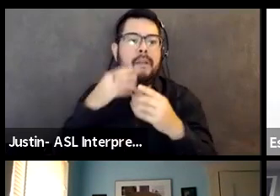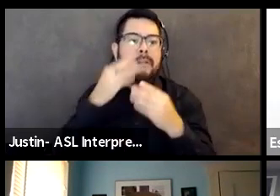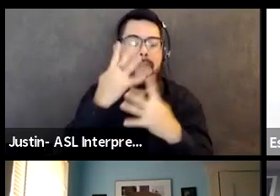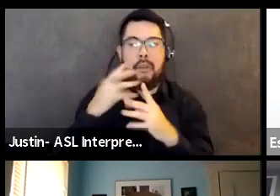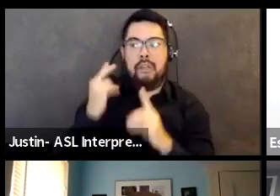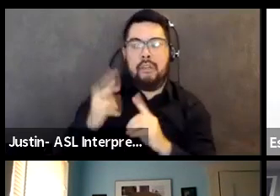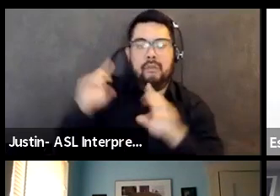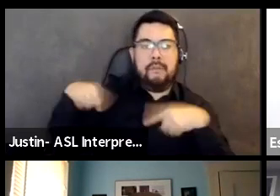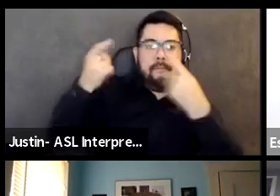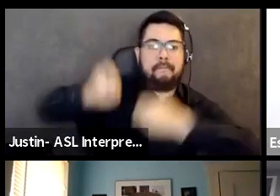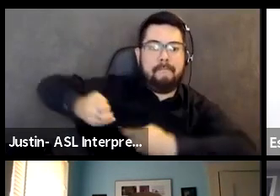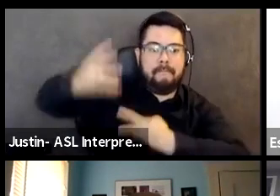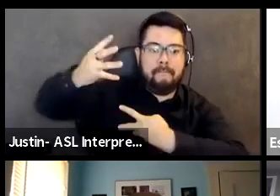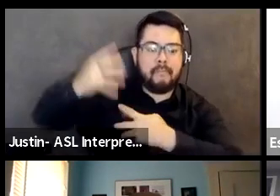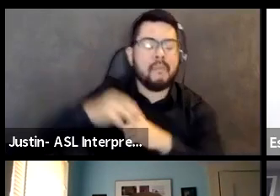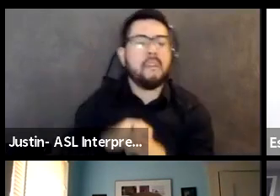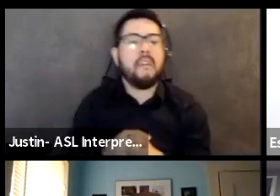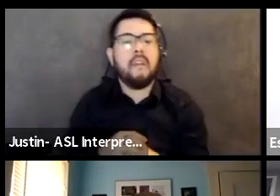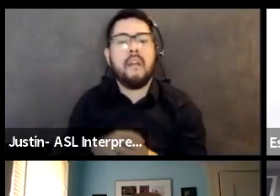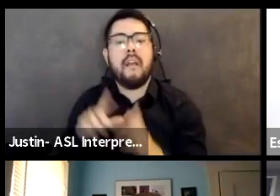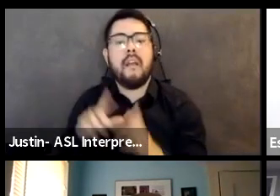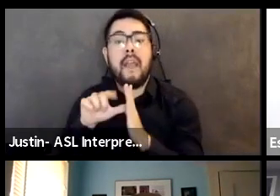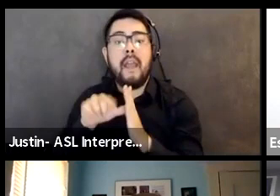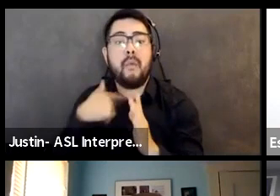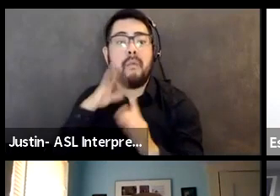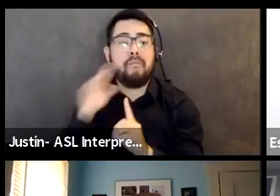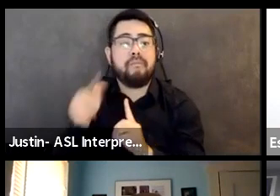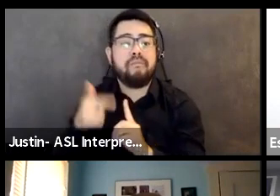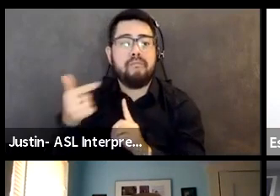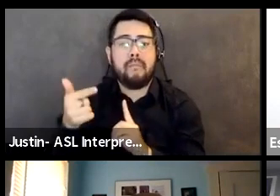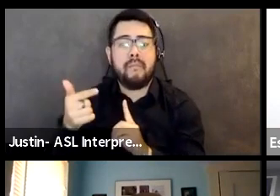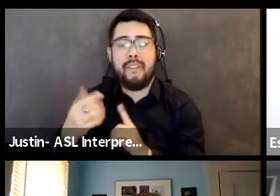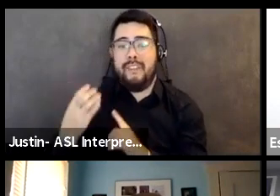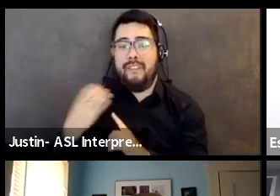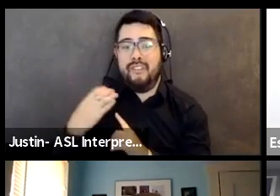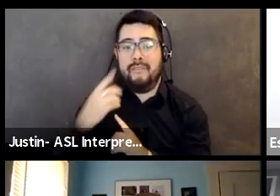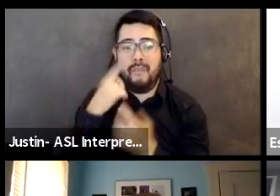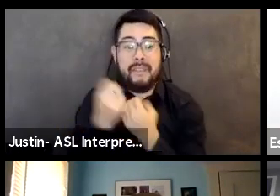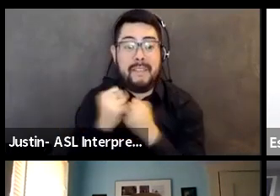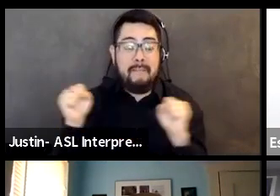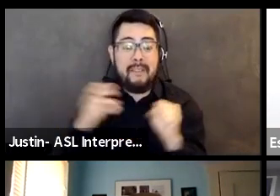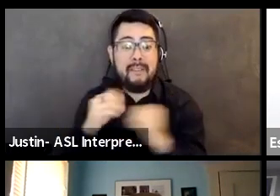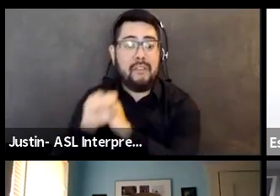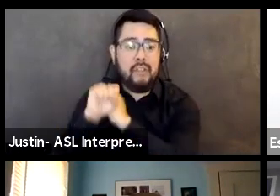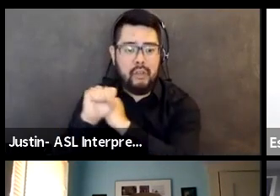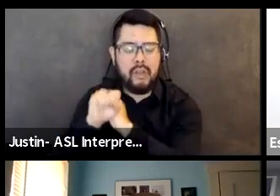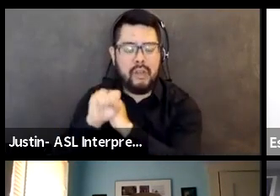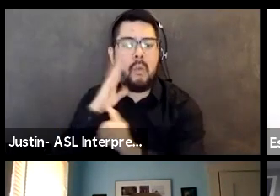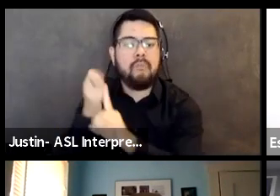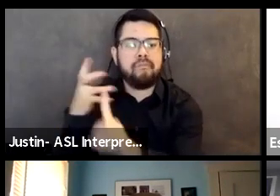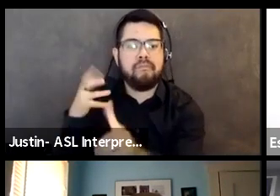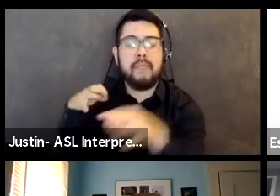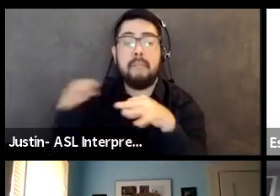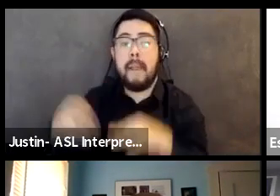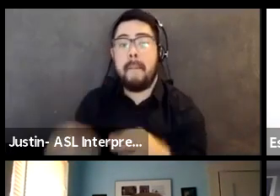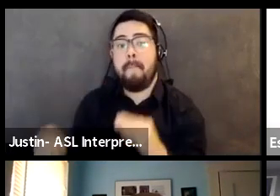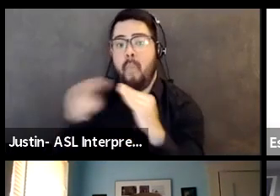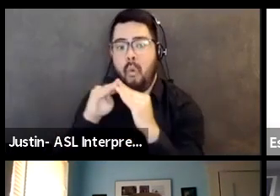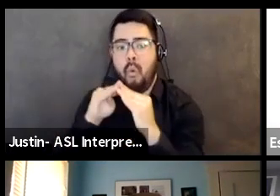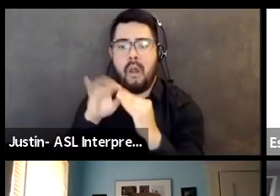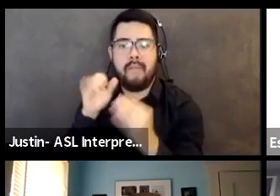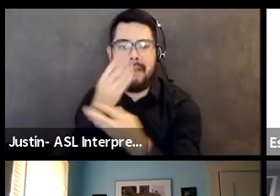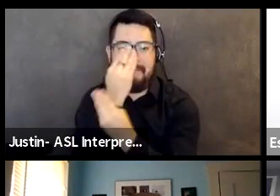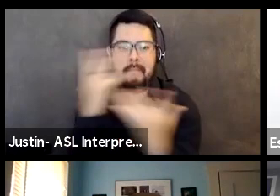school later you will hear from jd child child the chief of safety and security and she will provide them a thorough examination of those